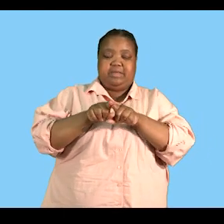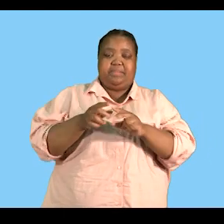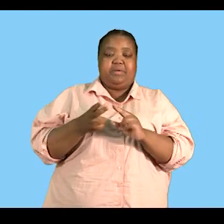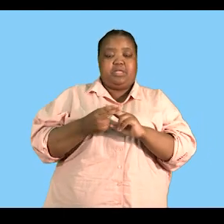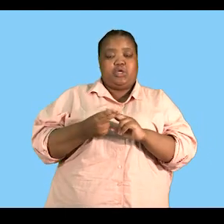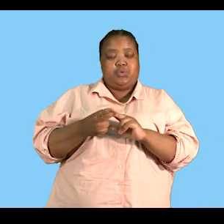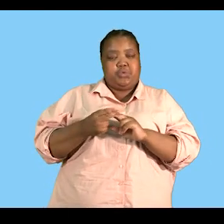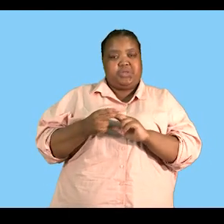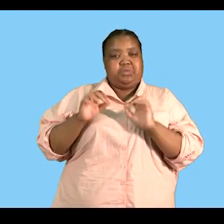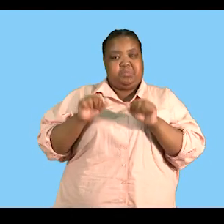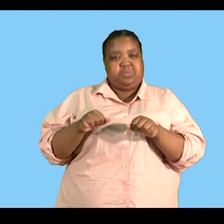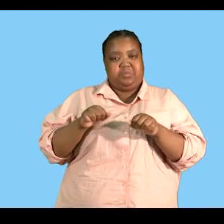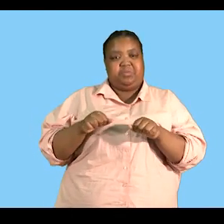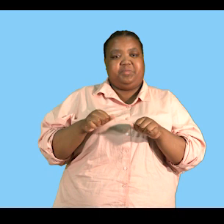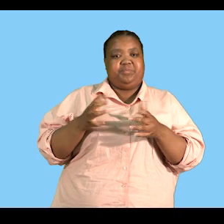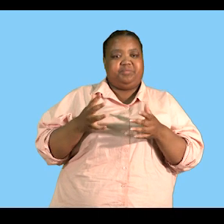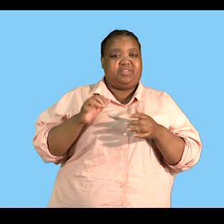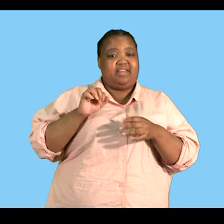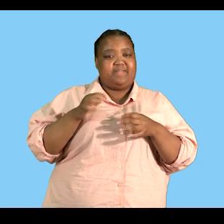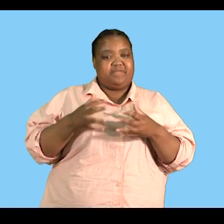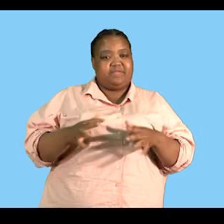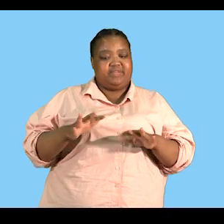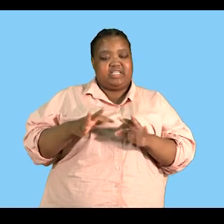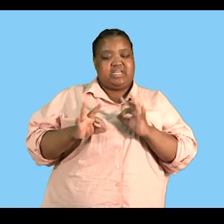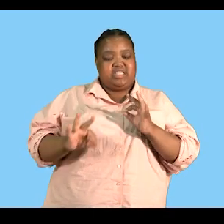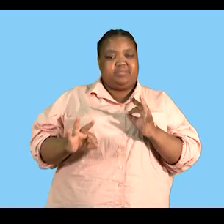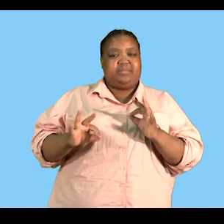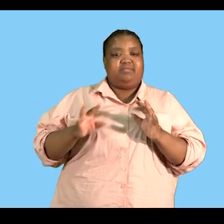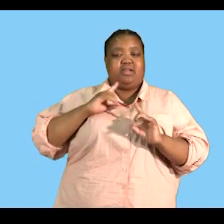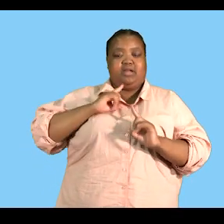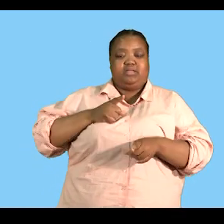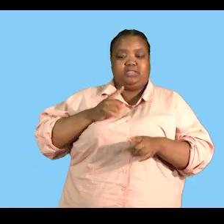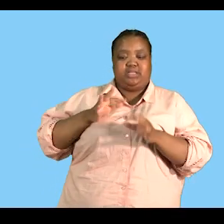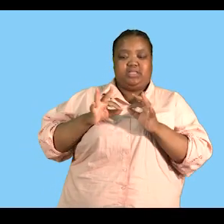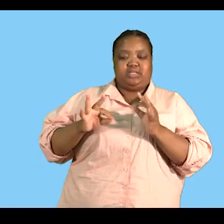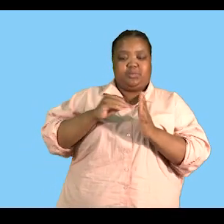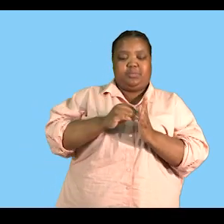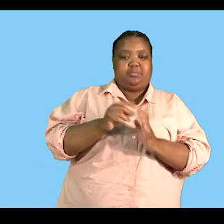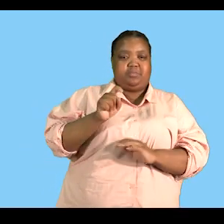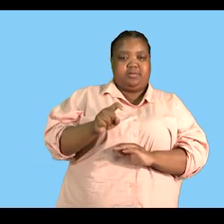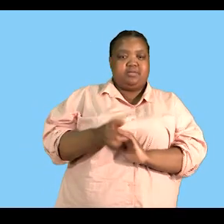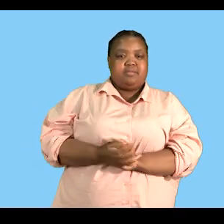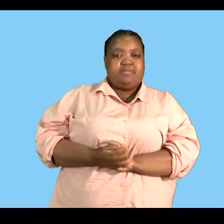it's the same units all round, and then you simplify